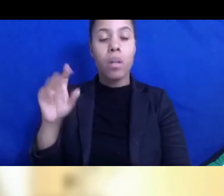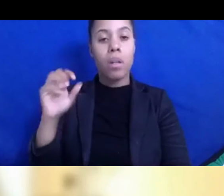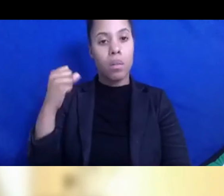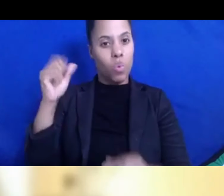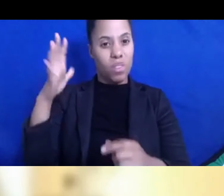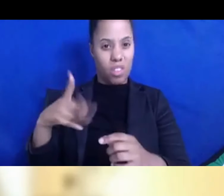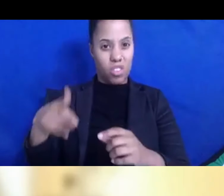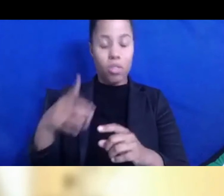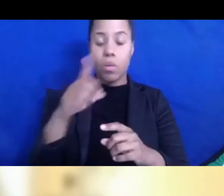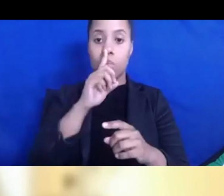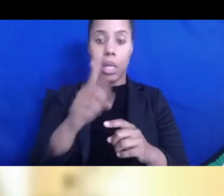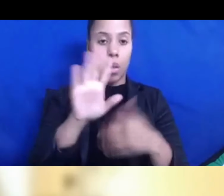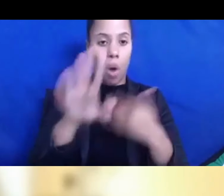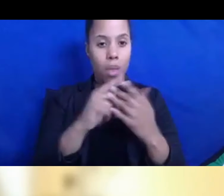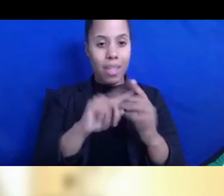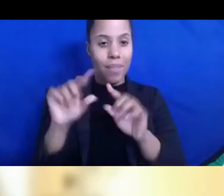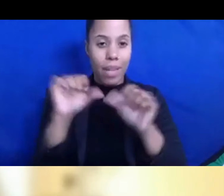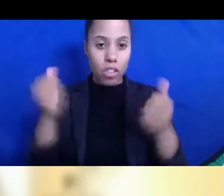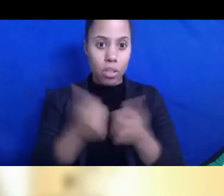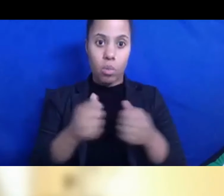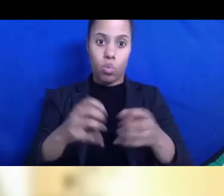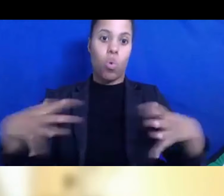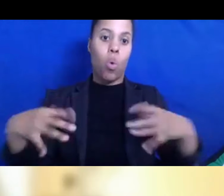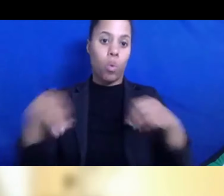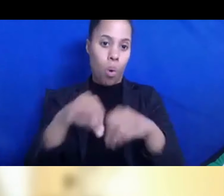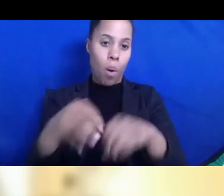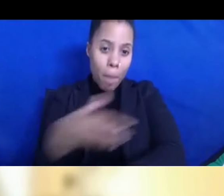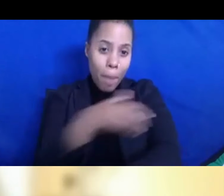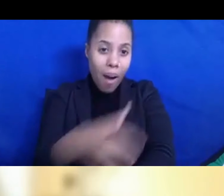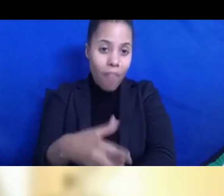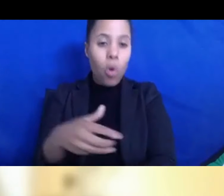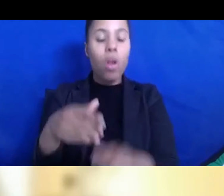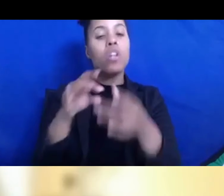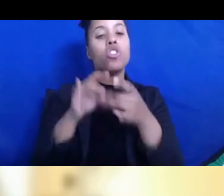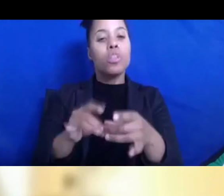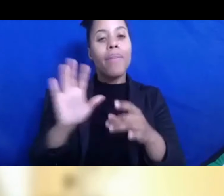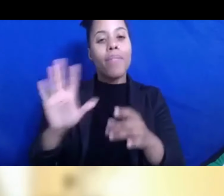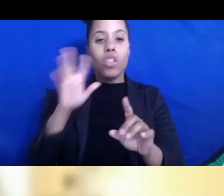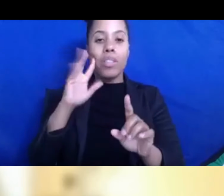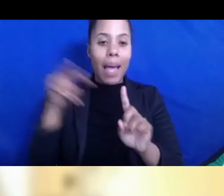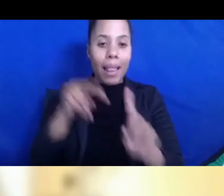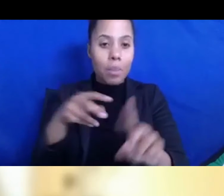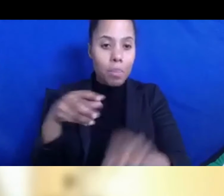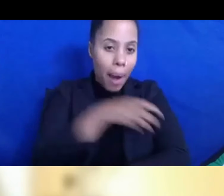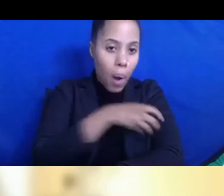powerful, both in terms of their surveillance power and their militarized power.